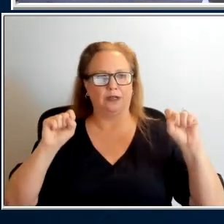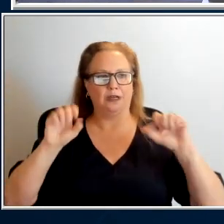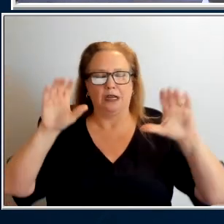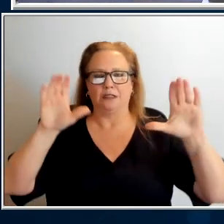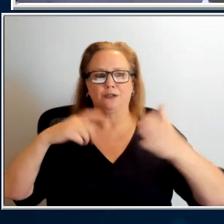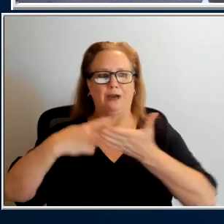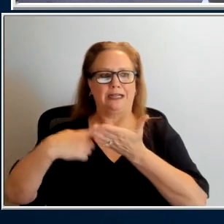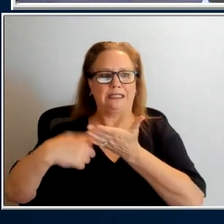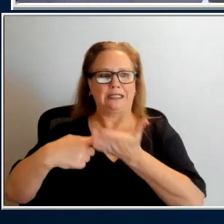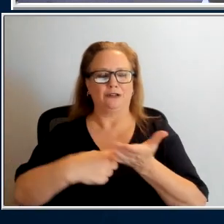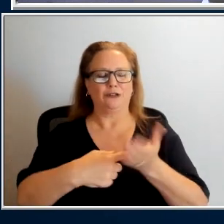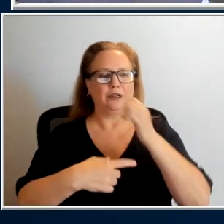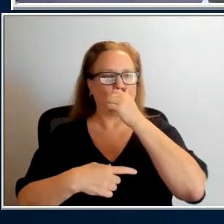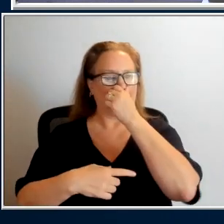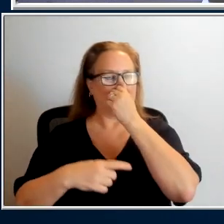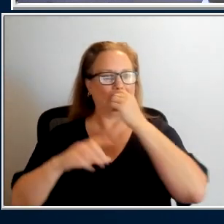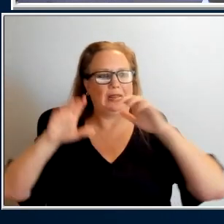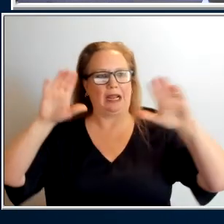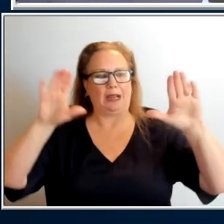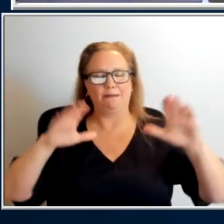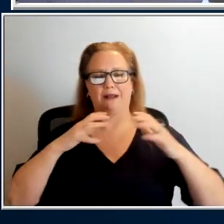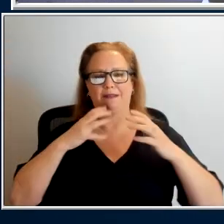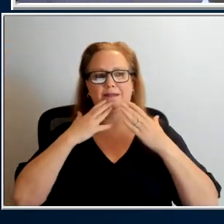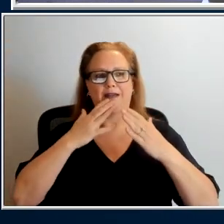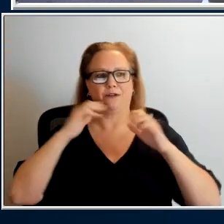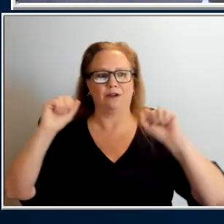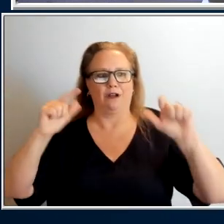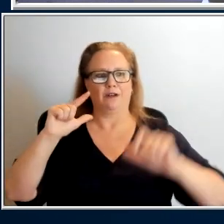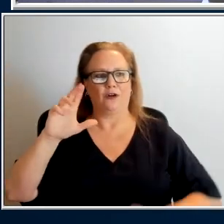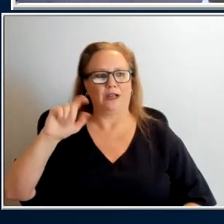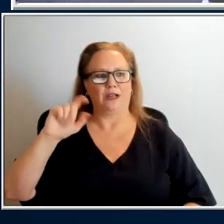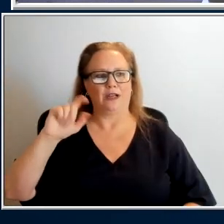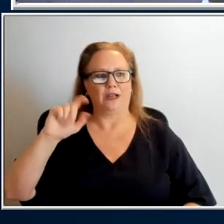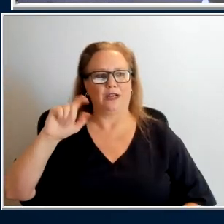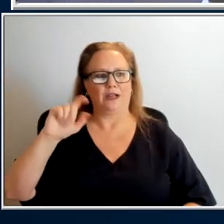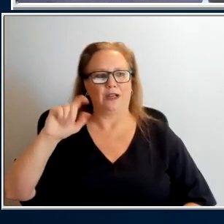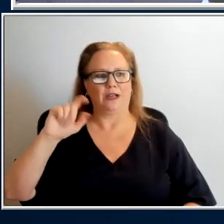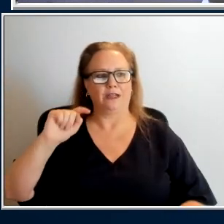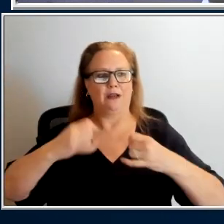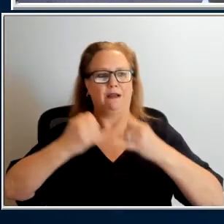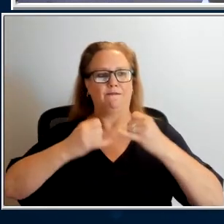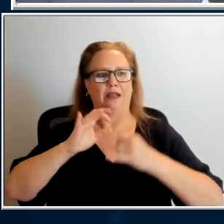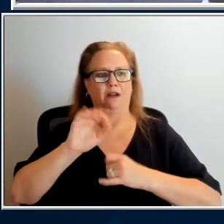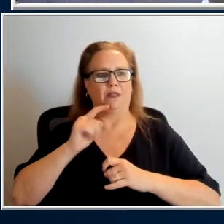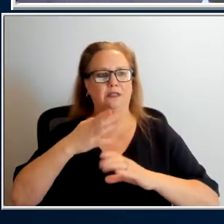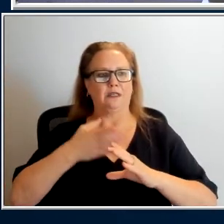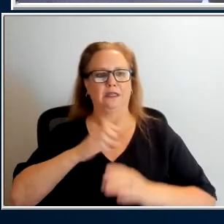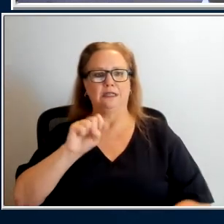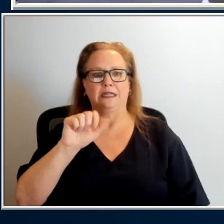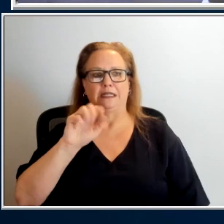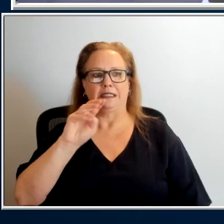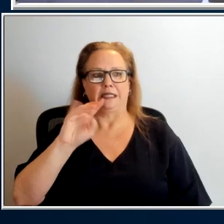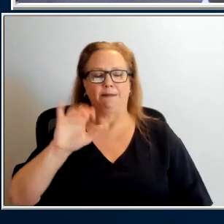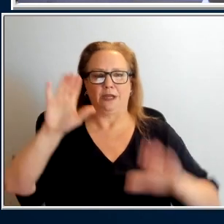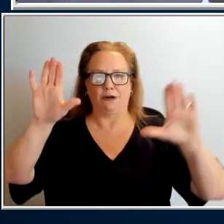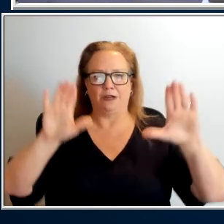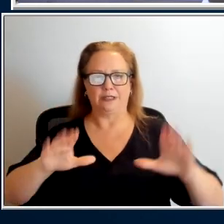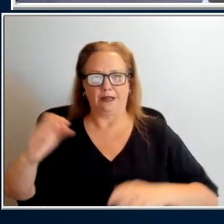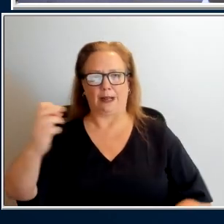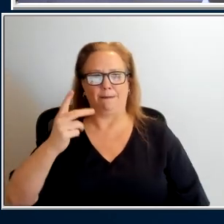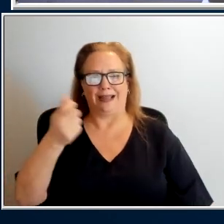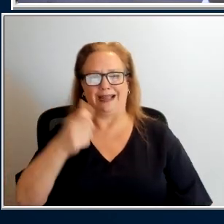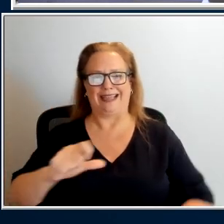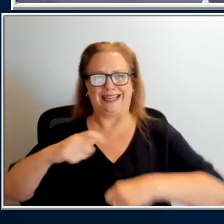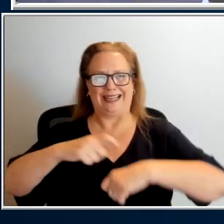discussion. And I am grateful to all of our guests for being here. I want to hear final thoughts before we go. Sammy, you're awesome. Come back anytime.